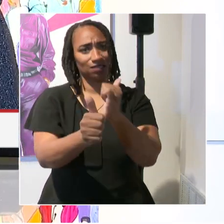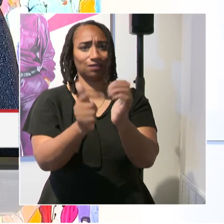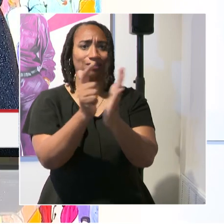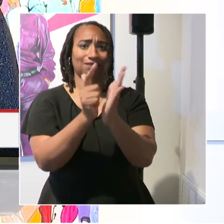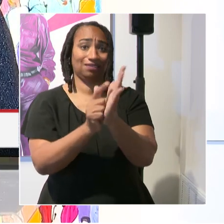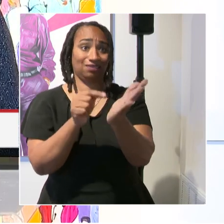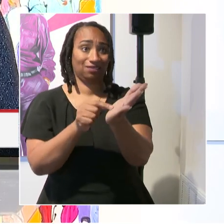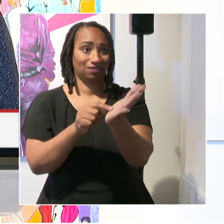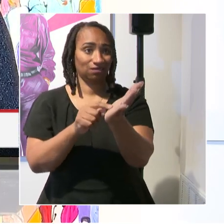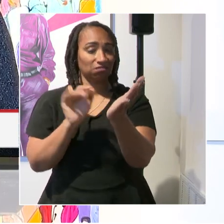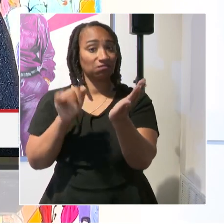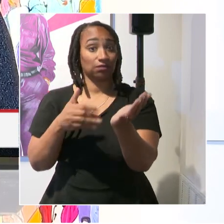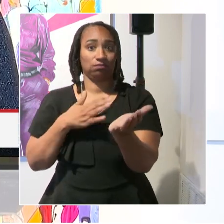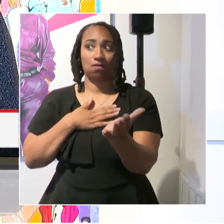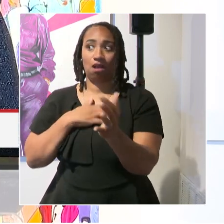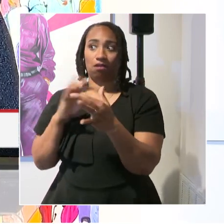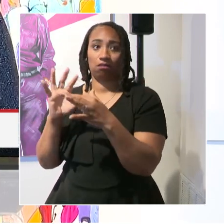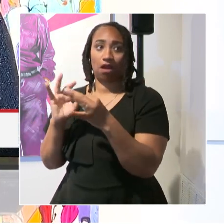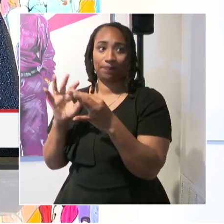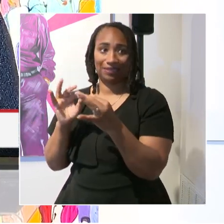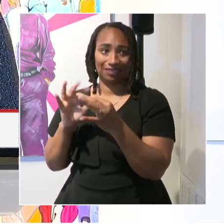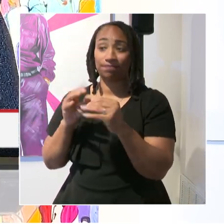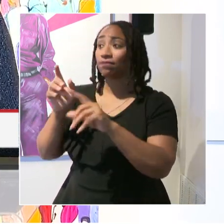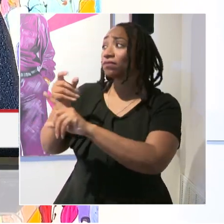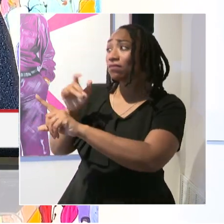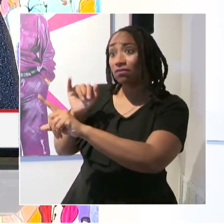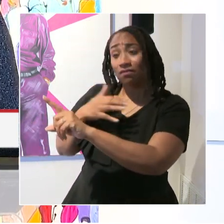my comment. I get that, but do you believe that the Maryland